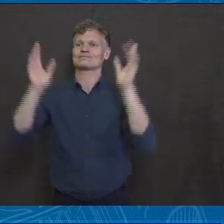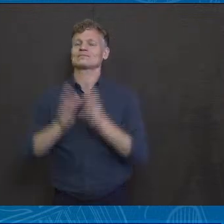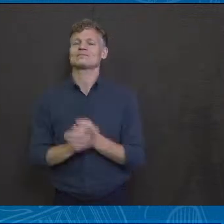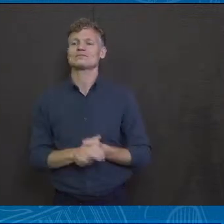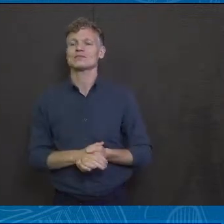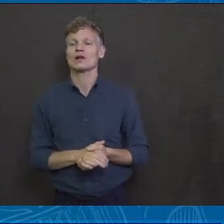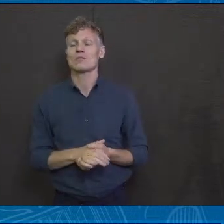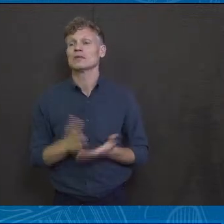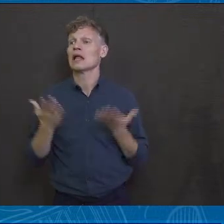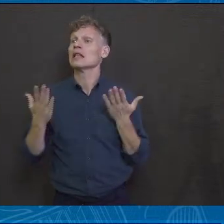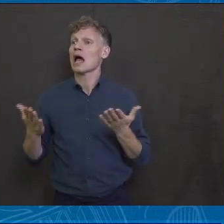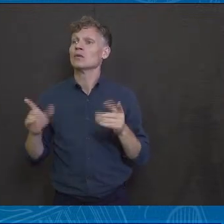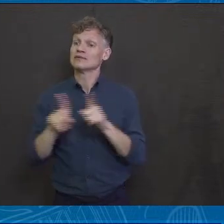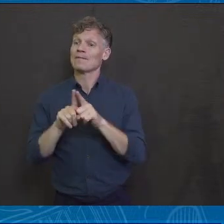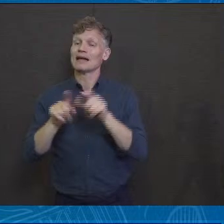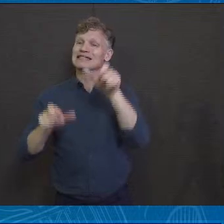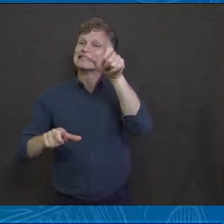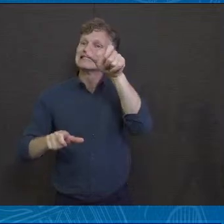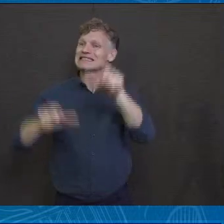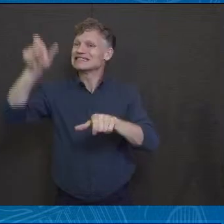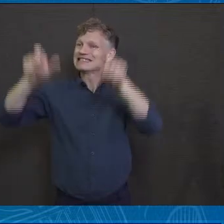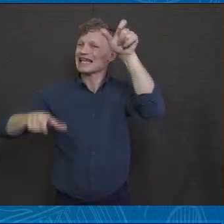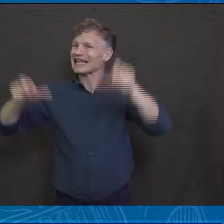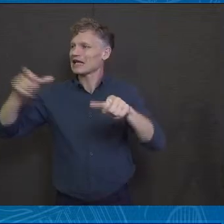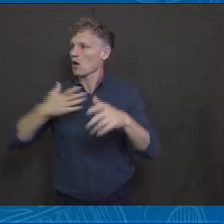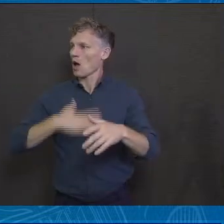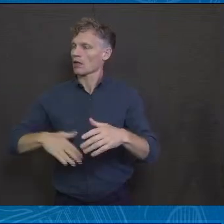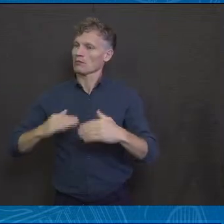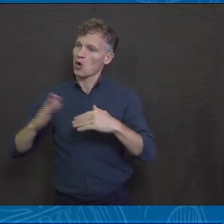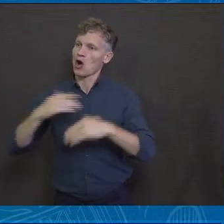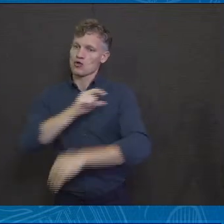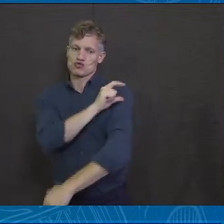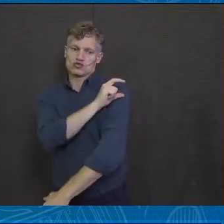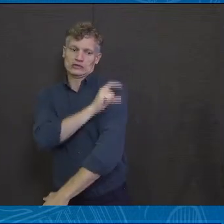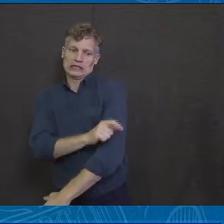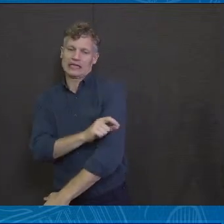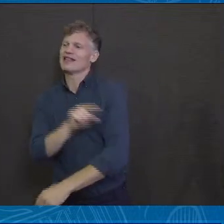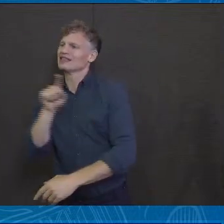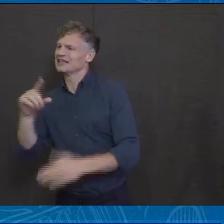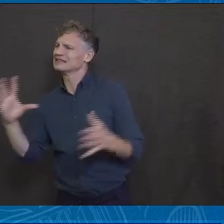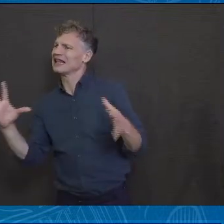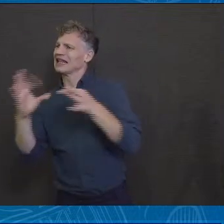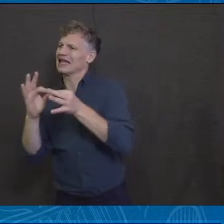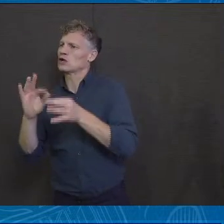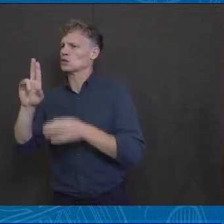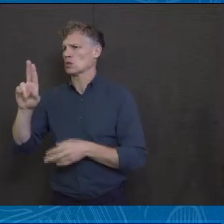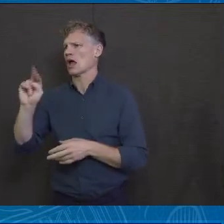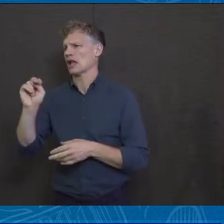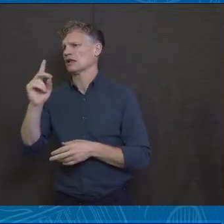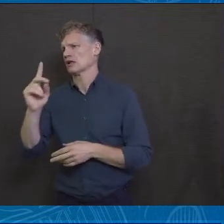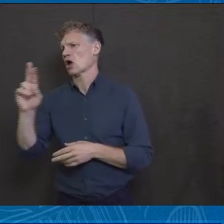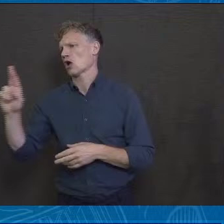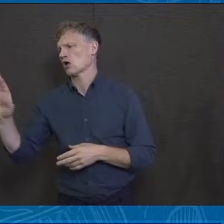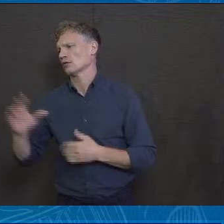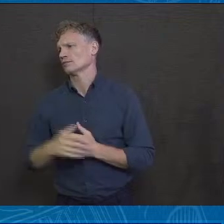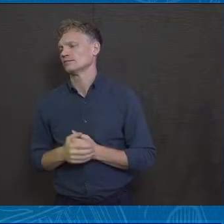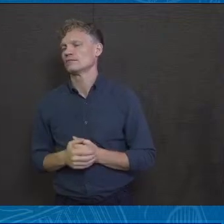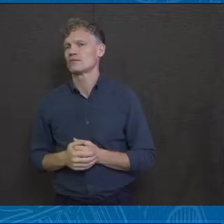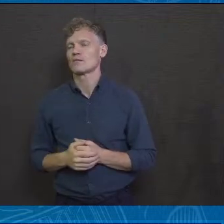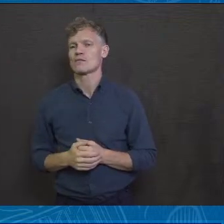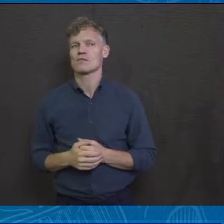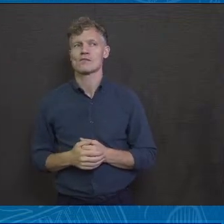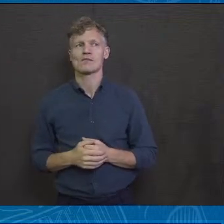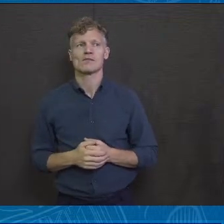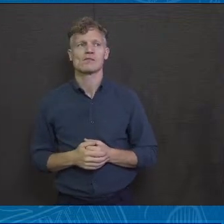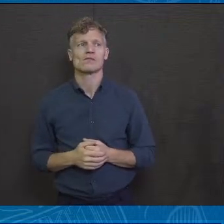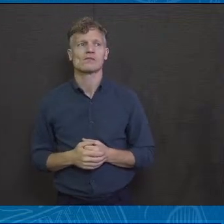country already. That this is a method of UNDRR. Bangkok Metropolitan apply this